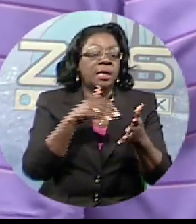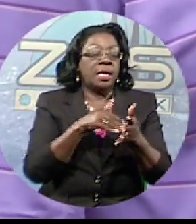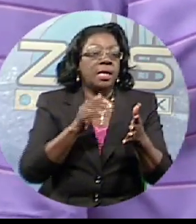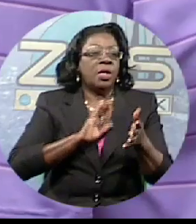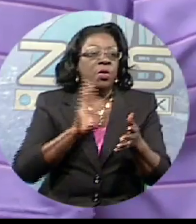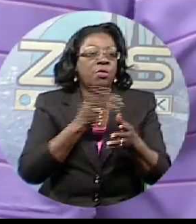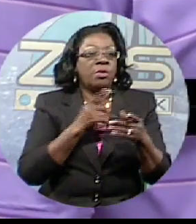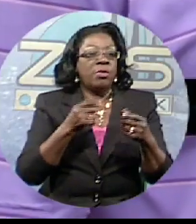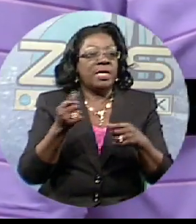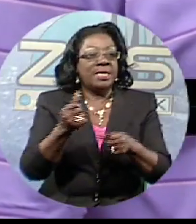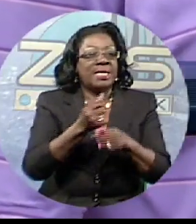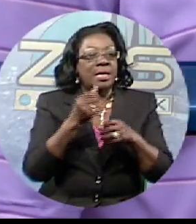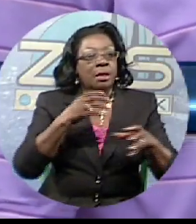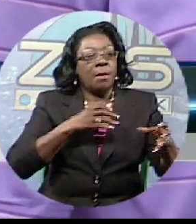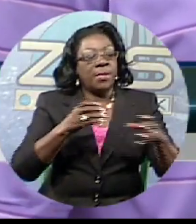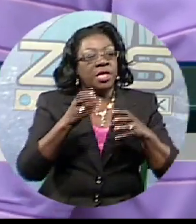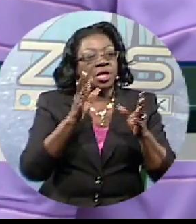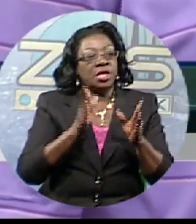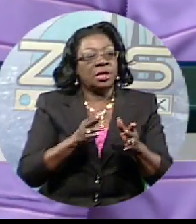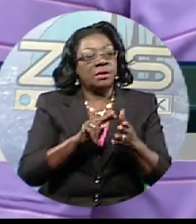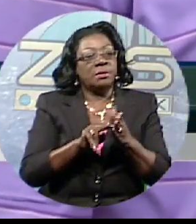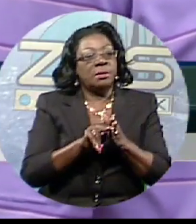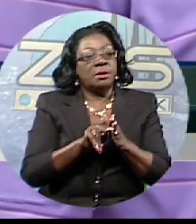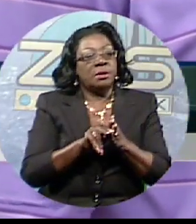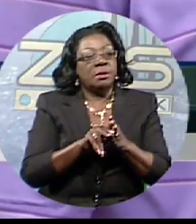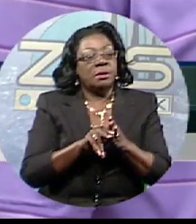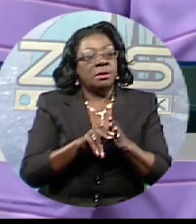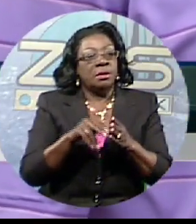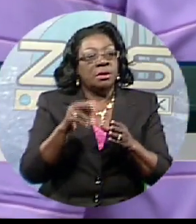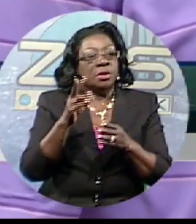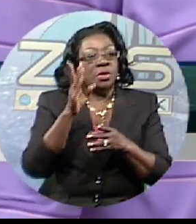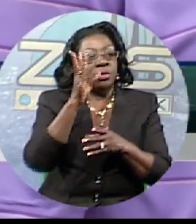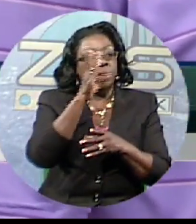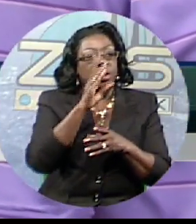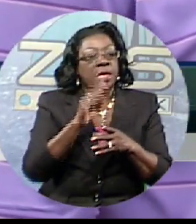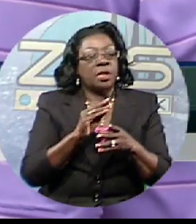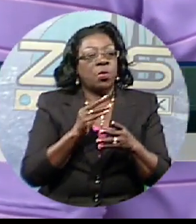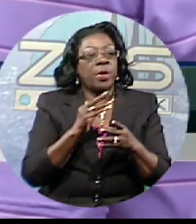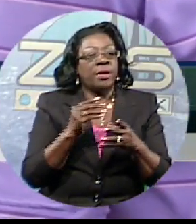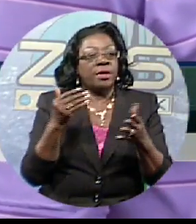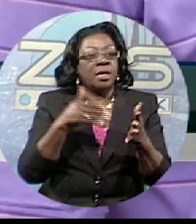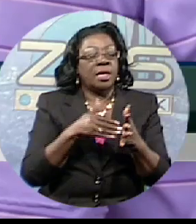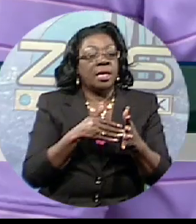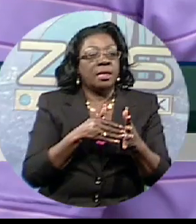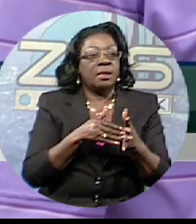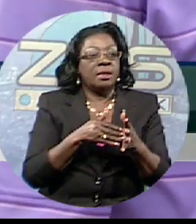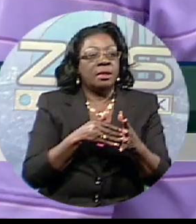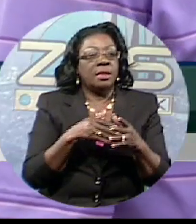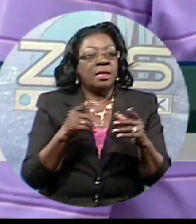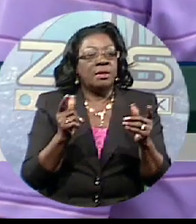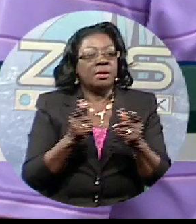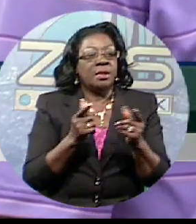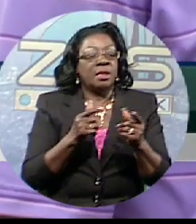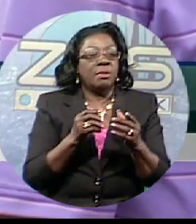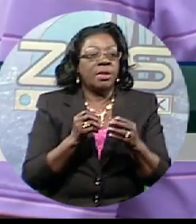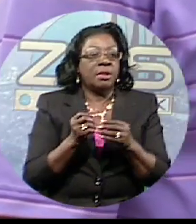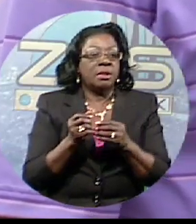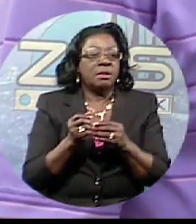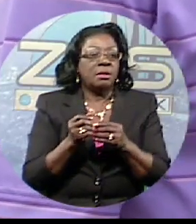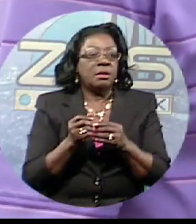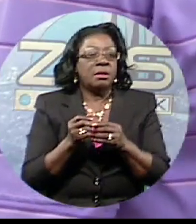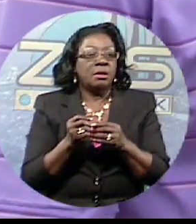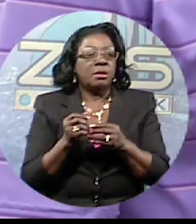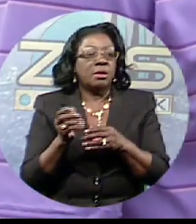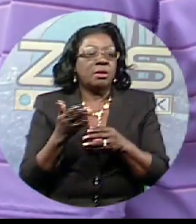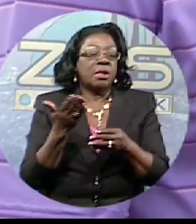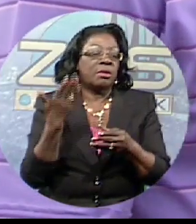really excited how things turned out. We were a little bit challenged with the weather again on Thursday. Brought us a little challenge, but not quite